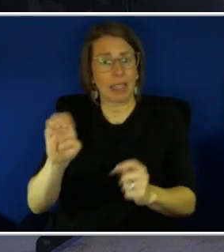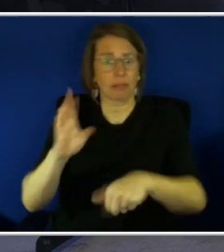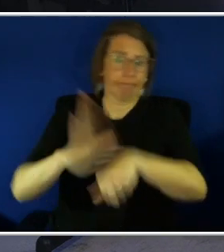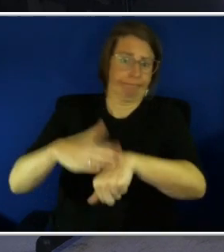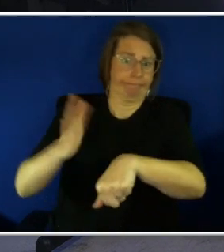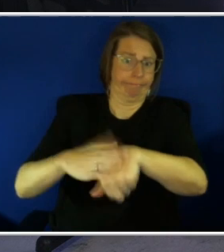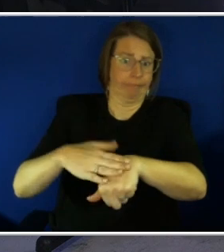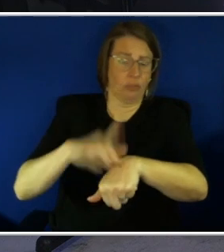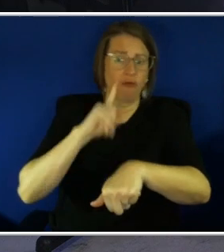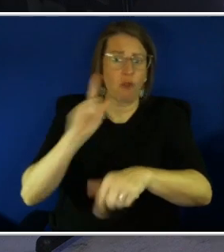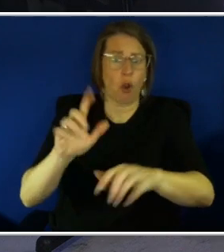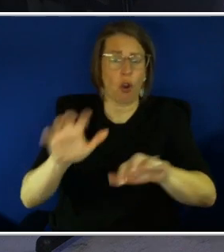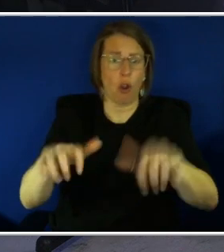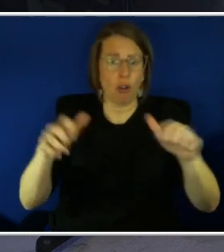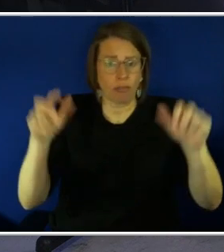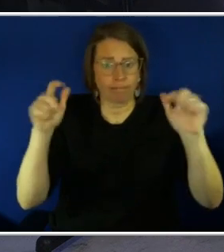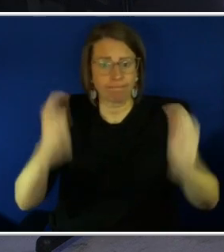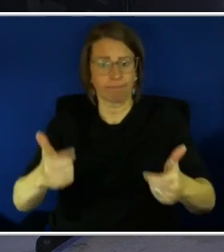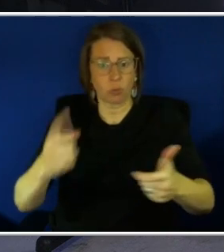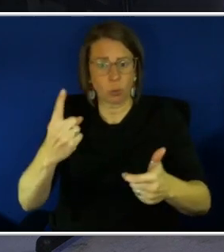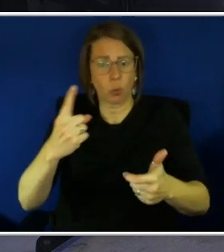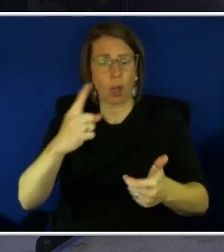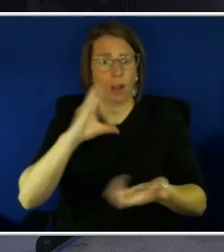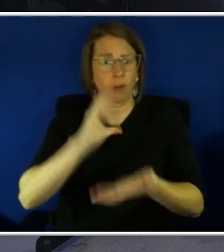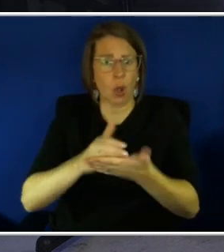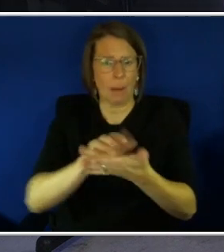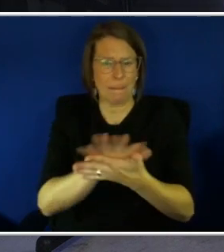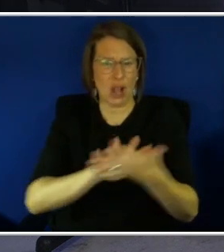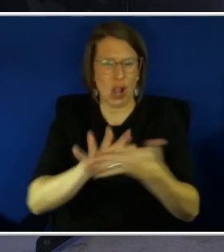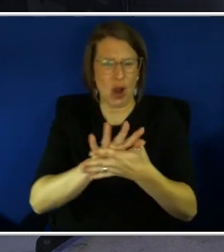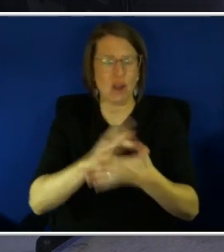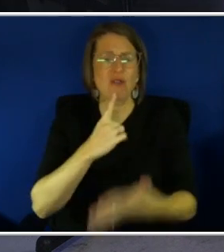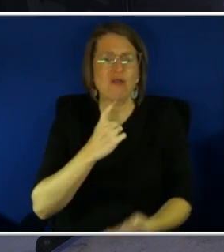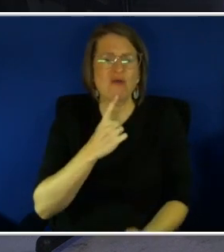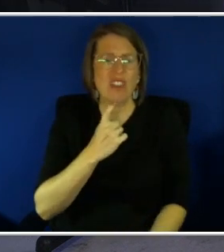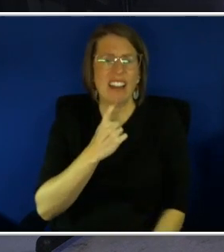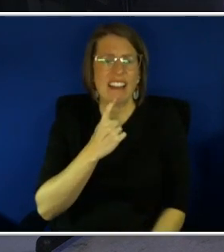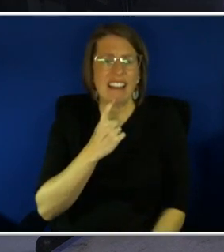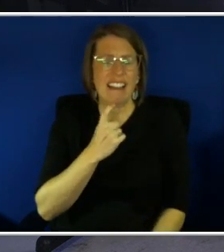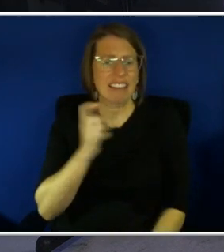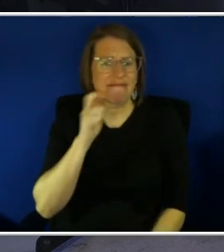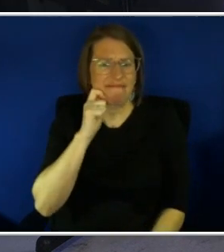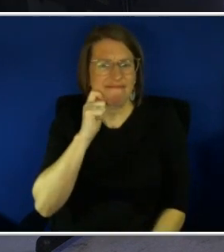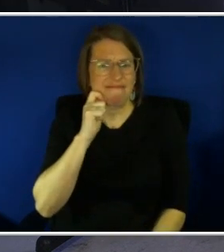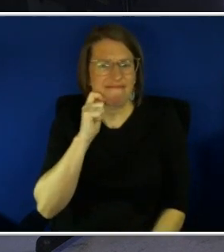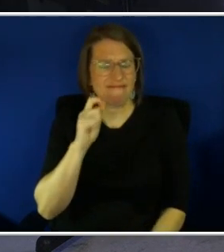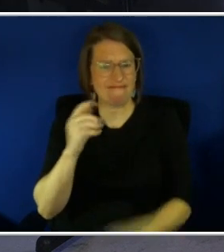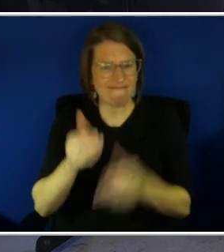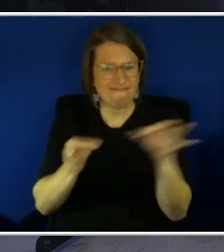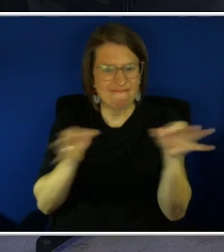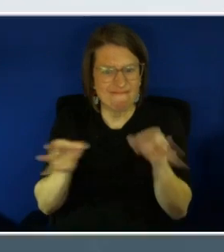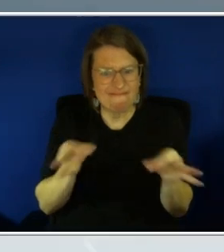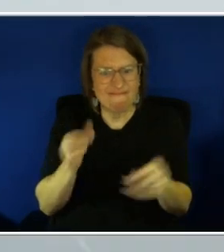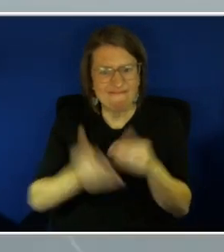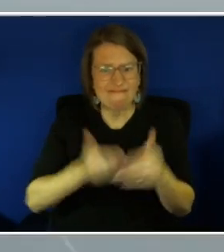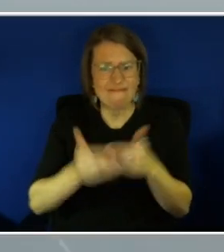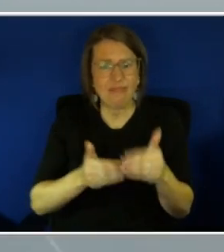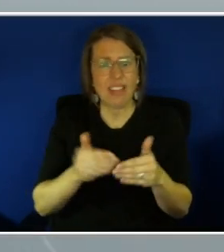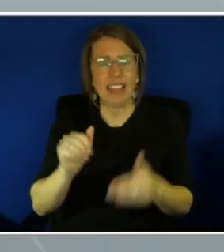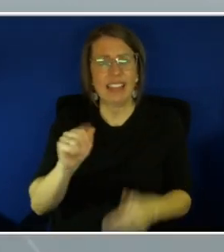audience. One photo has some blurred and red flesh in it. So let's kind of walk through this. First, the ankle wound